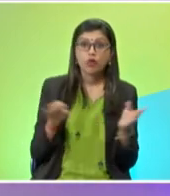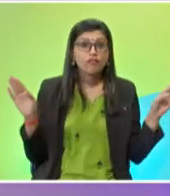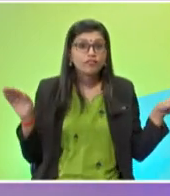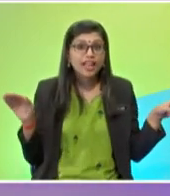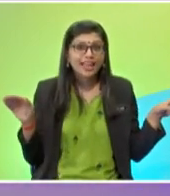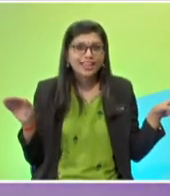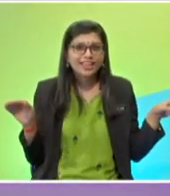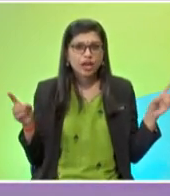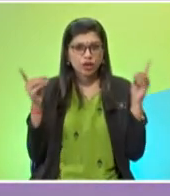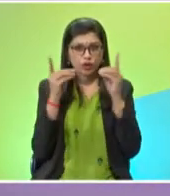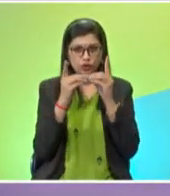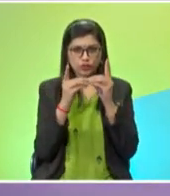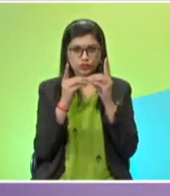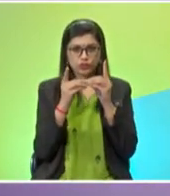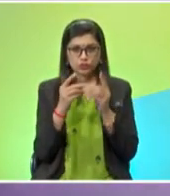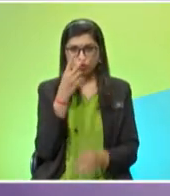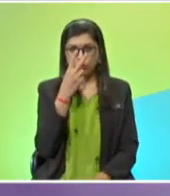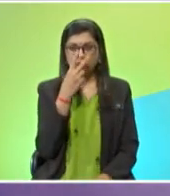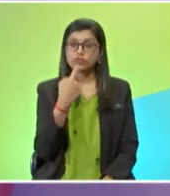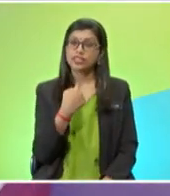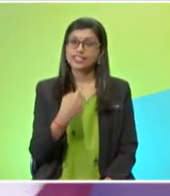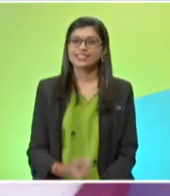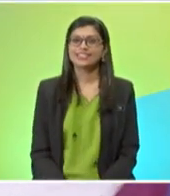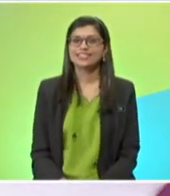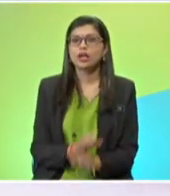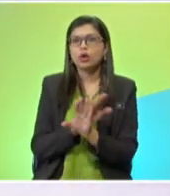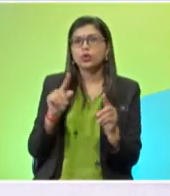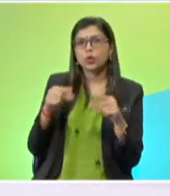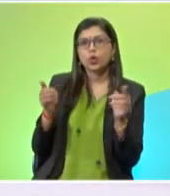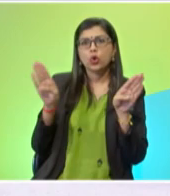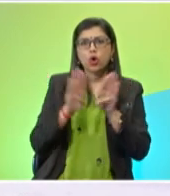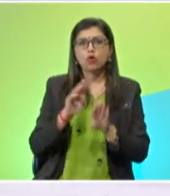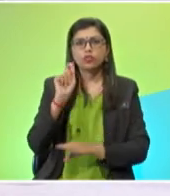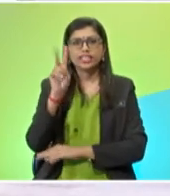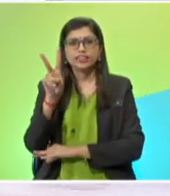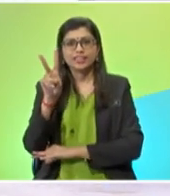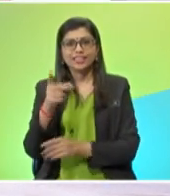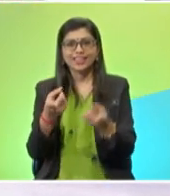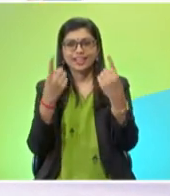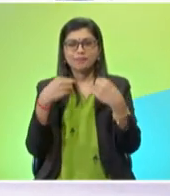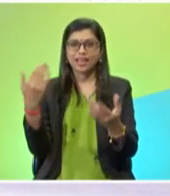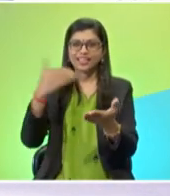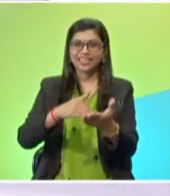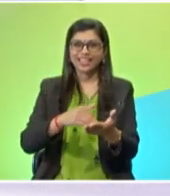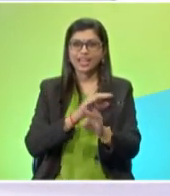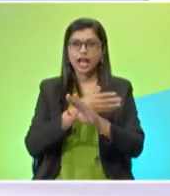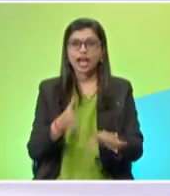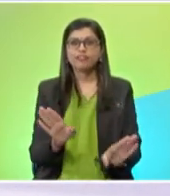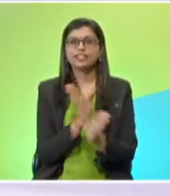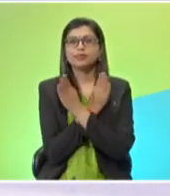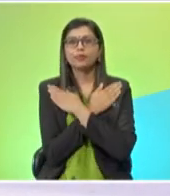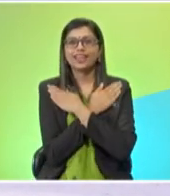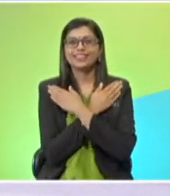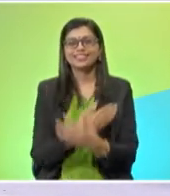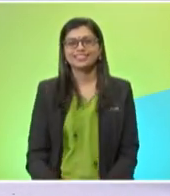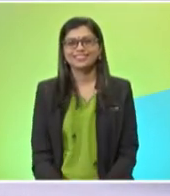stay tuned because we're going to take a short break. So do not go anywhere because we are going to fly together. Do not go anywhere. Stay tuned